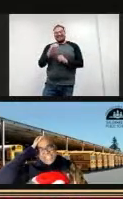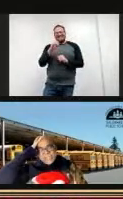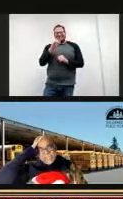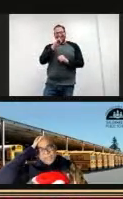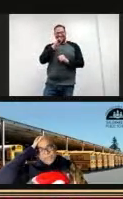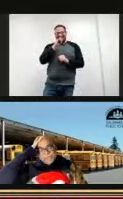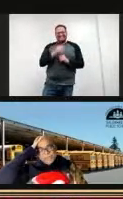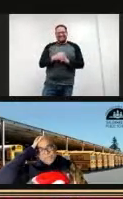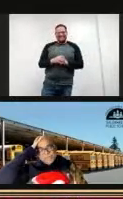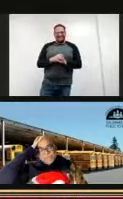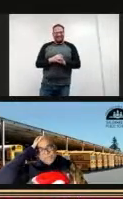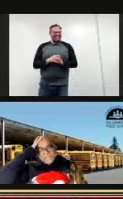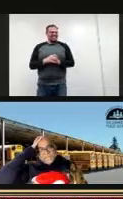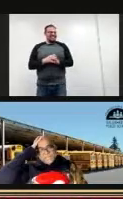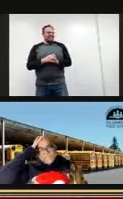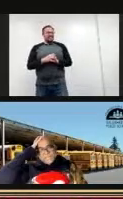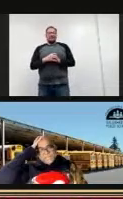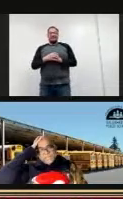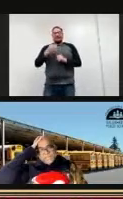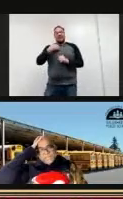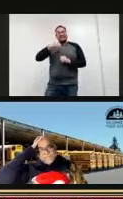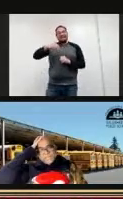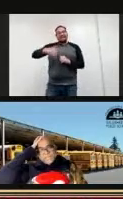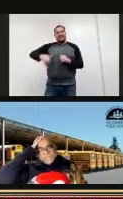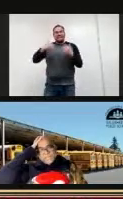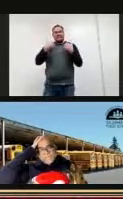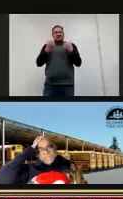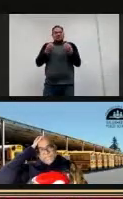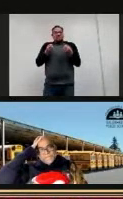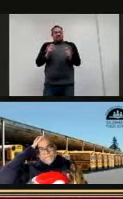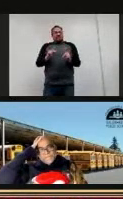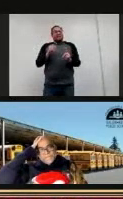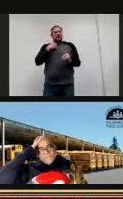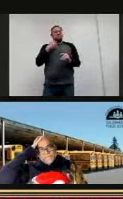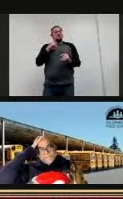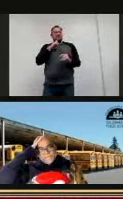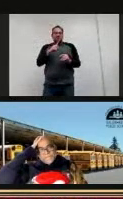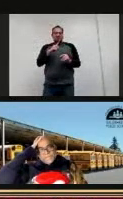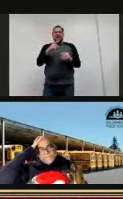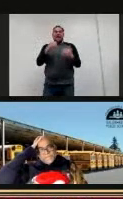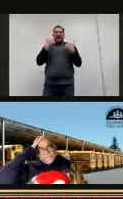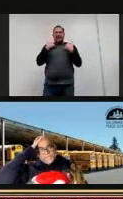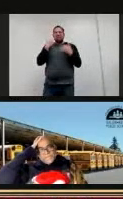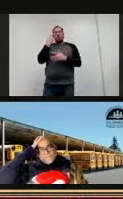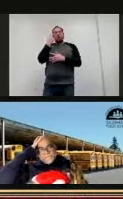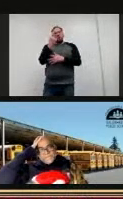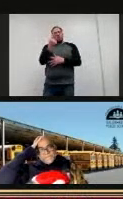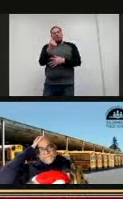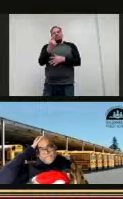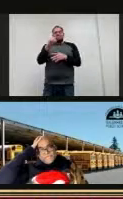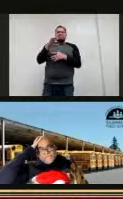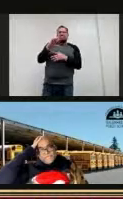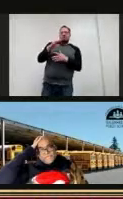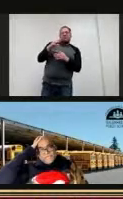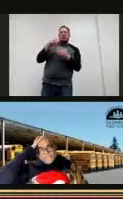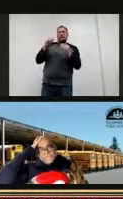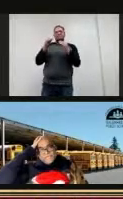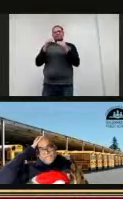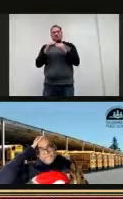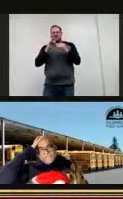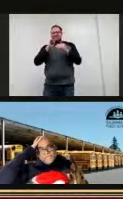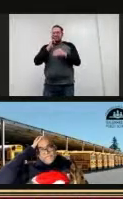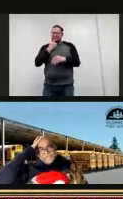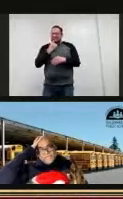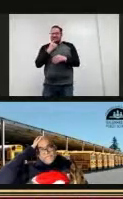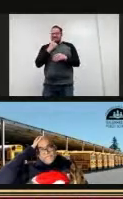Okay. I haven't had a chance yet. I do have one kind of more substantive suggestion.